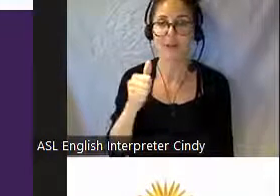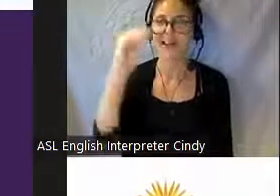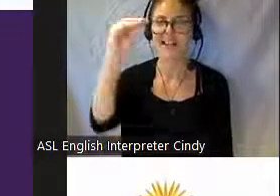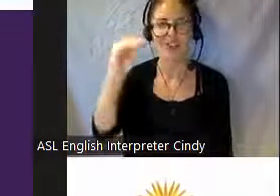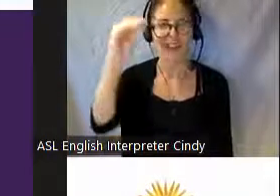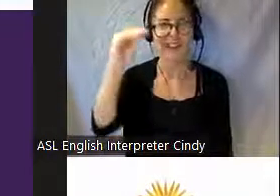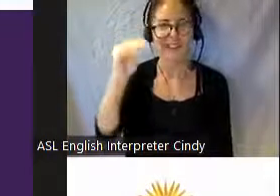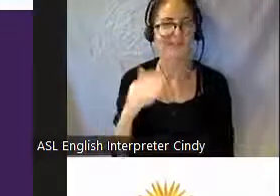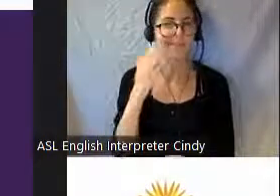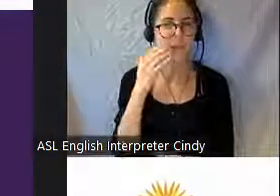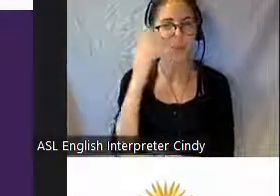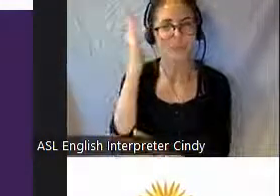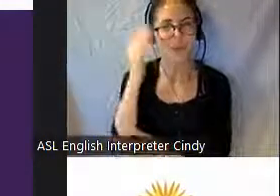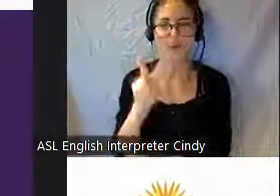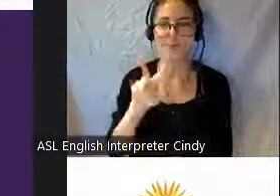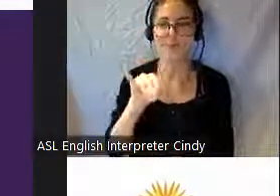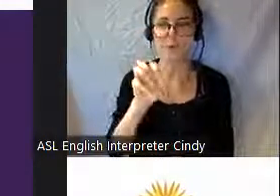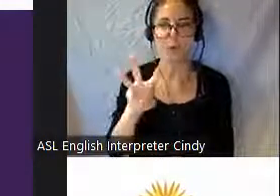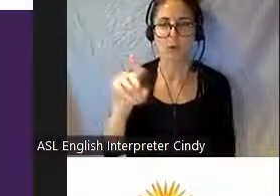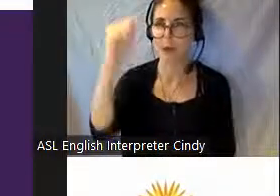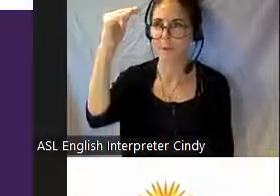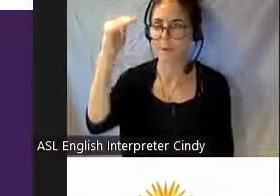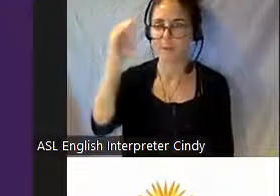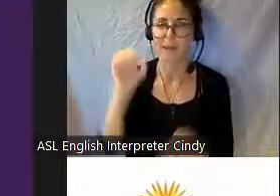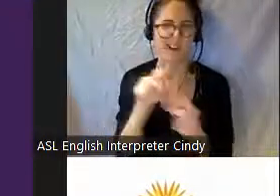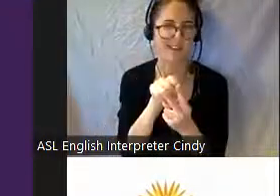own screen.